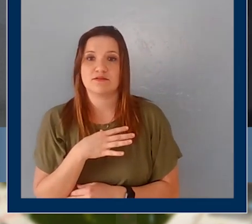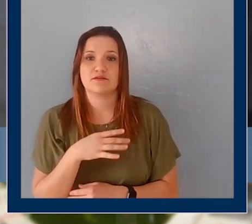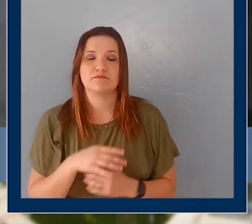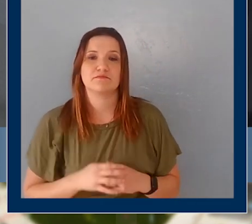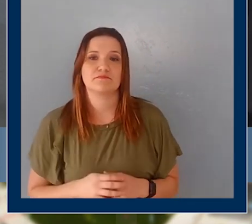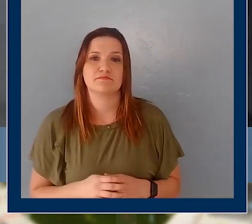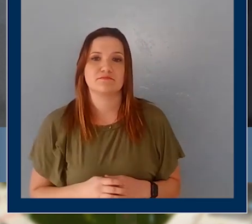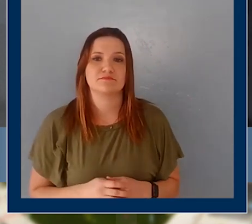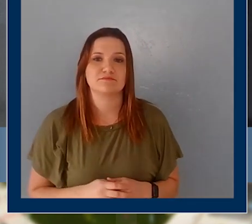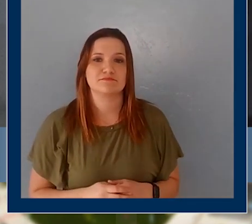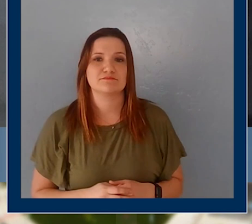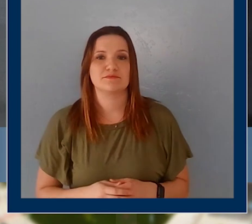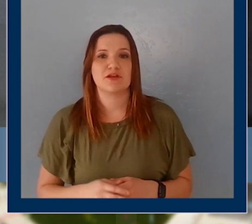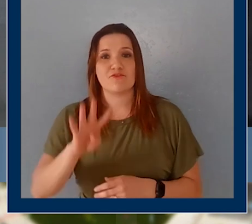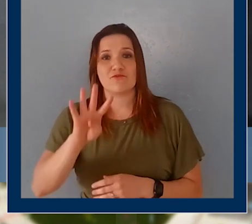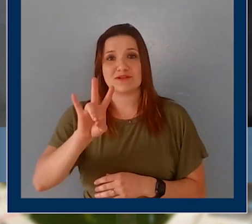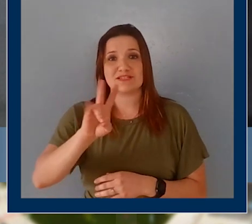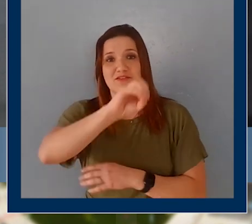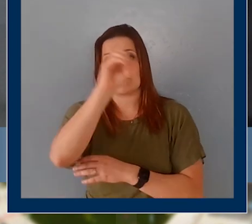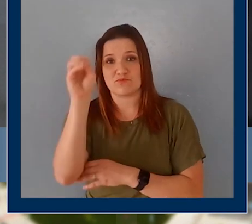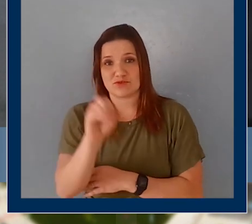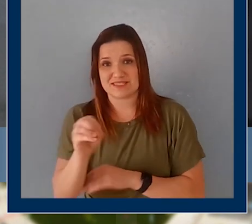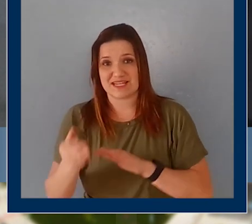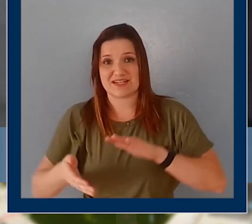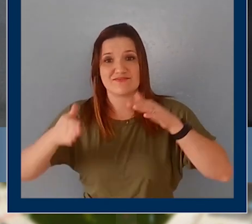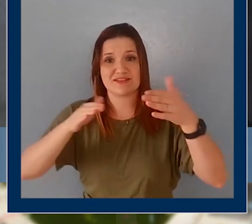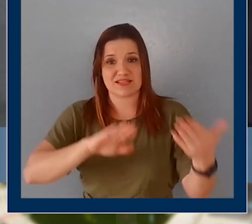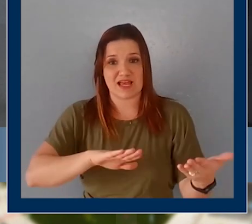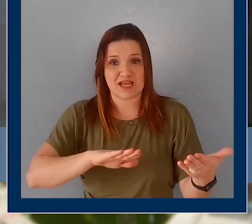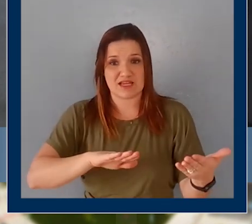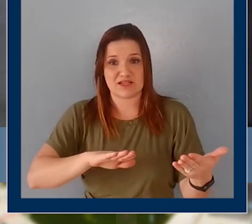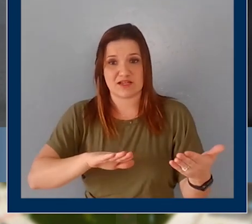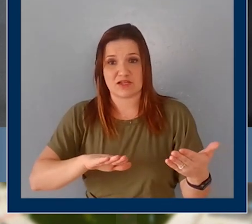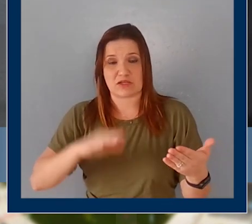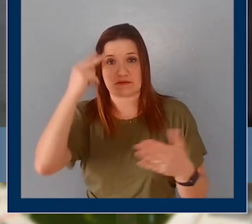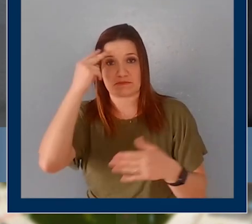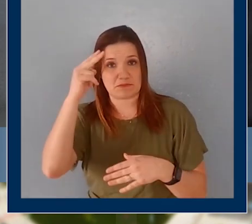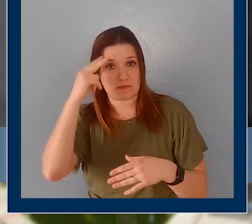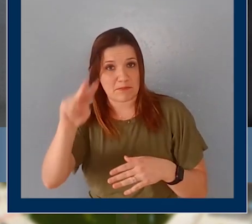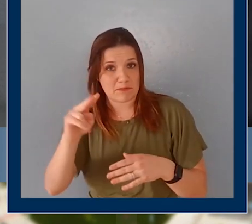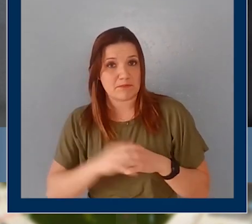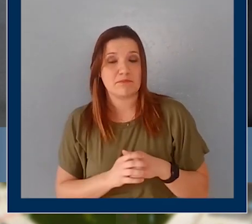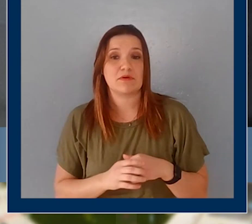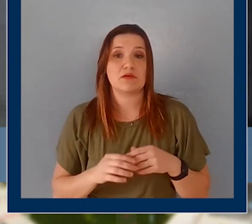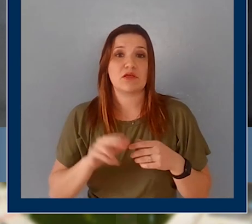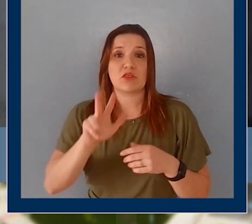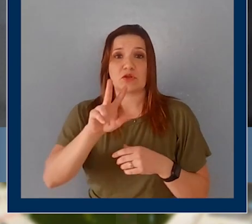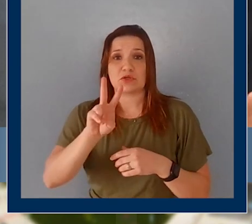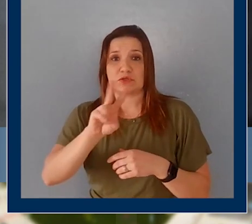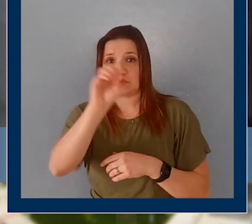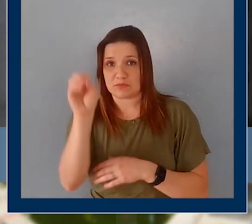We're almost at the 1 year mark. So that is going to certainly make the numbers a lot different. Some things you might be interested